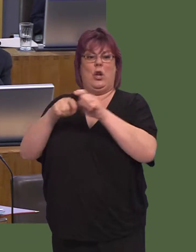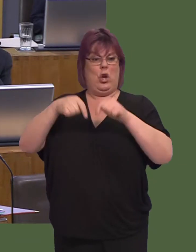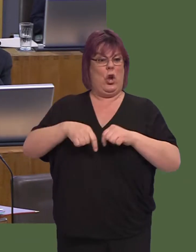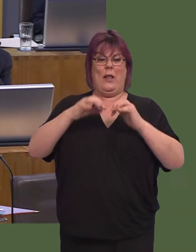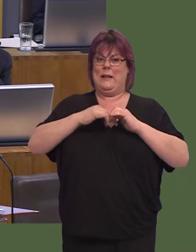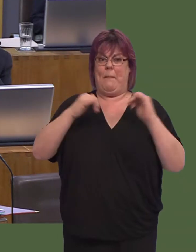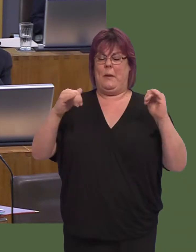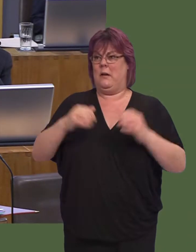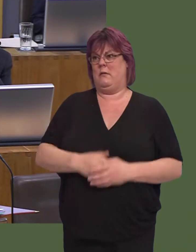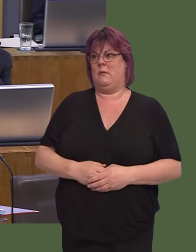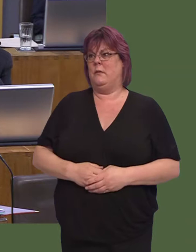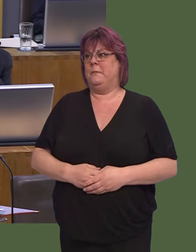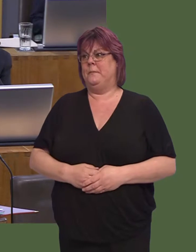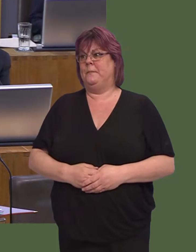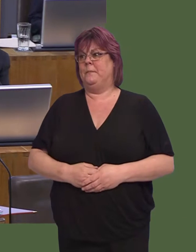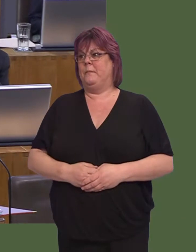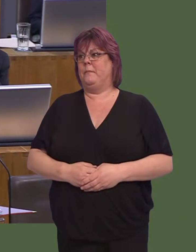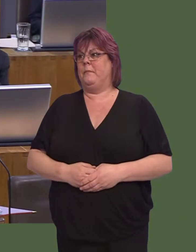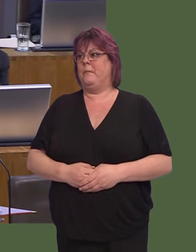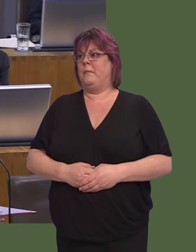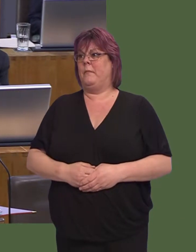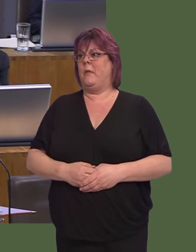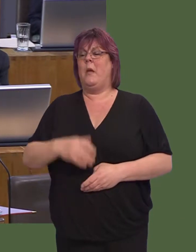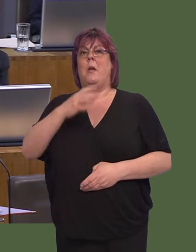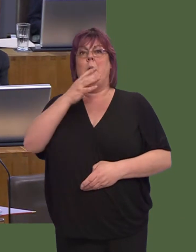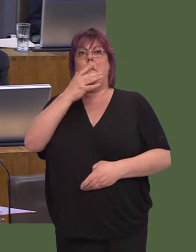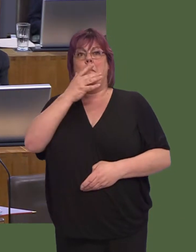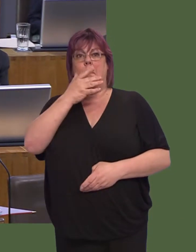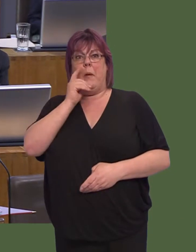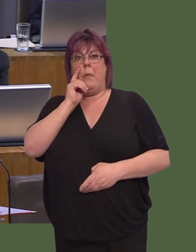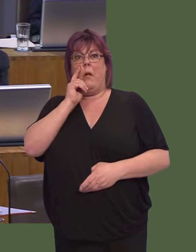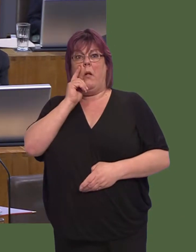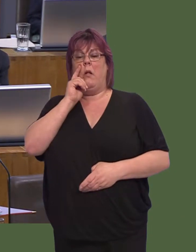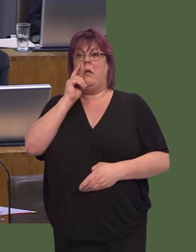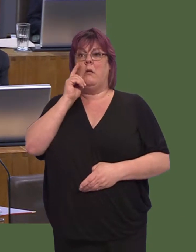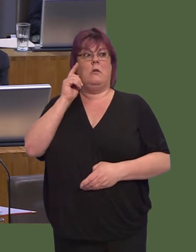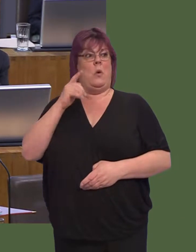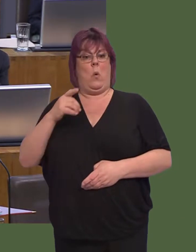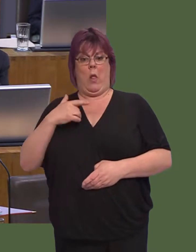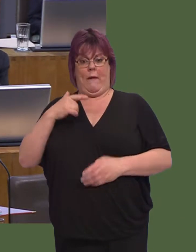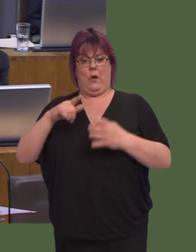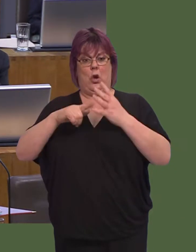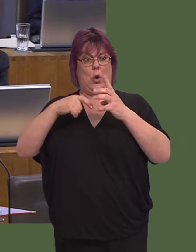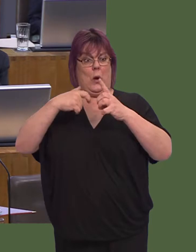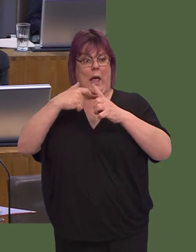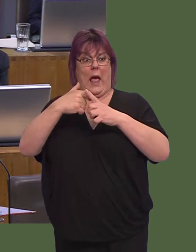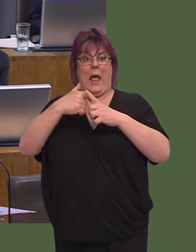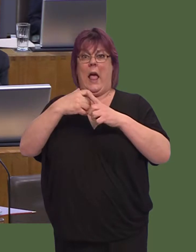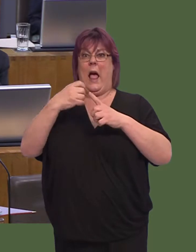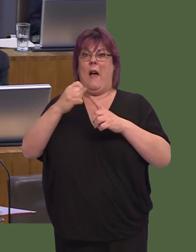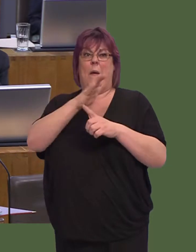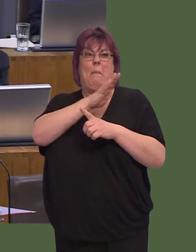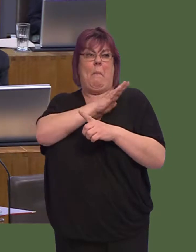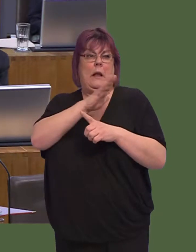the Assembly. It cannot be right that people are injured or worse as a result of the use of what appears to be a